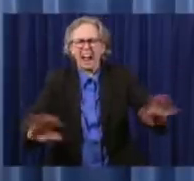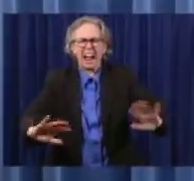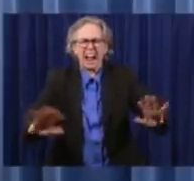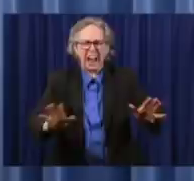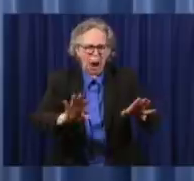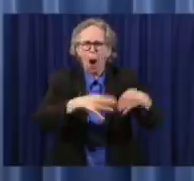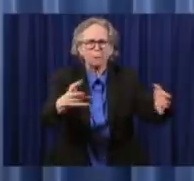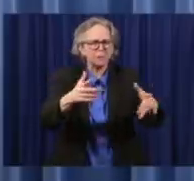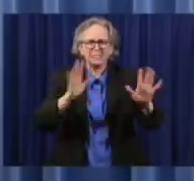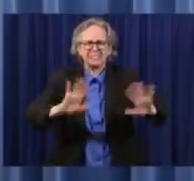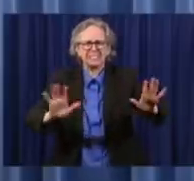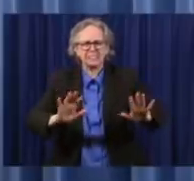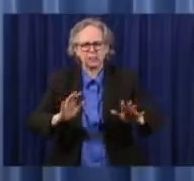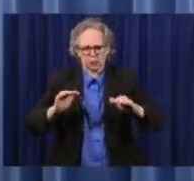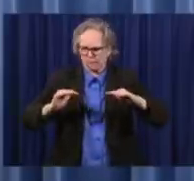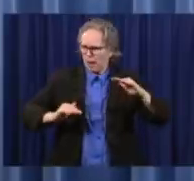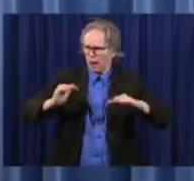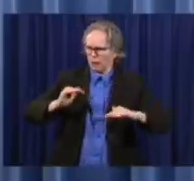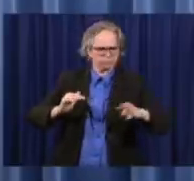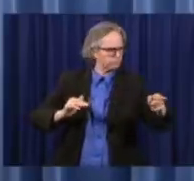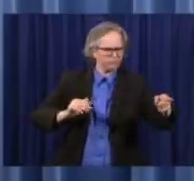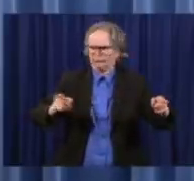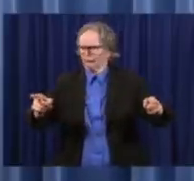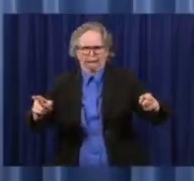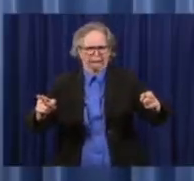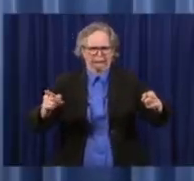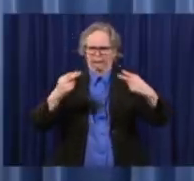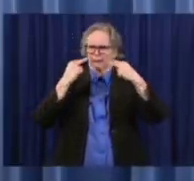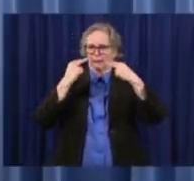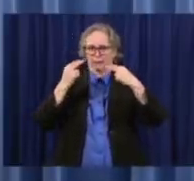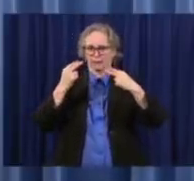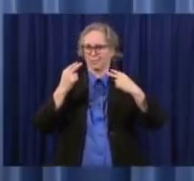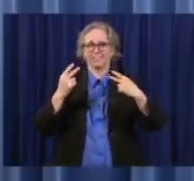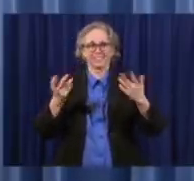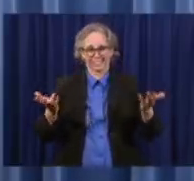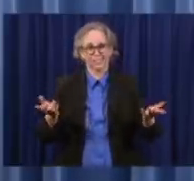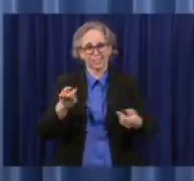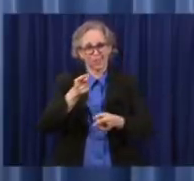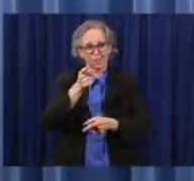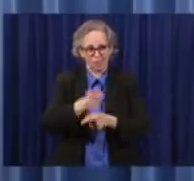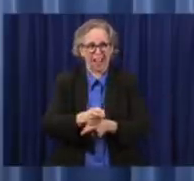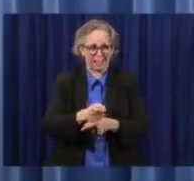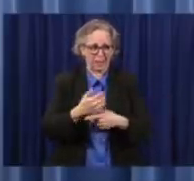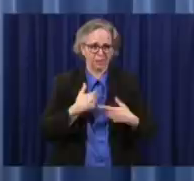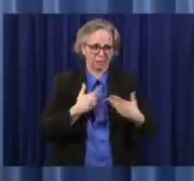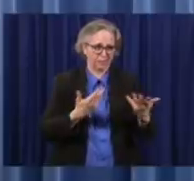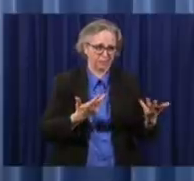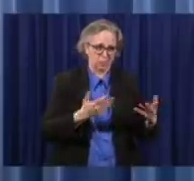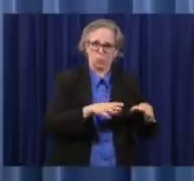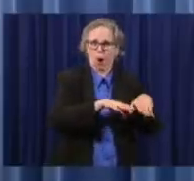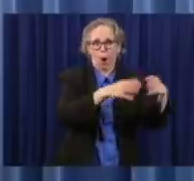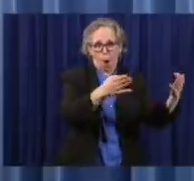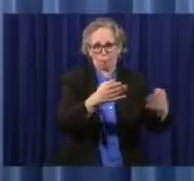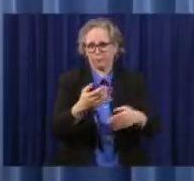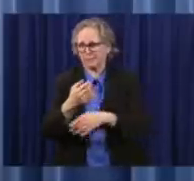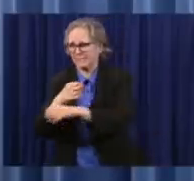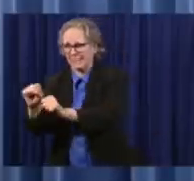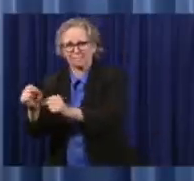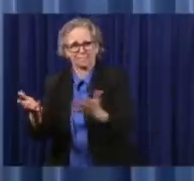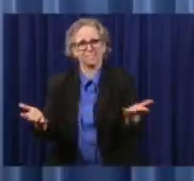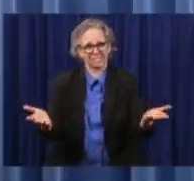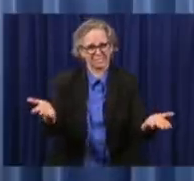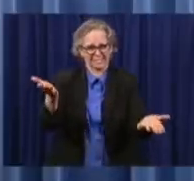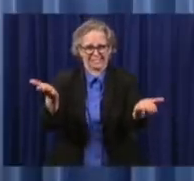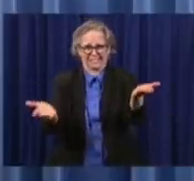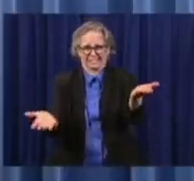We're trying to get it right. We're trying to do 2 things at once. We're trying not to have to go back,